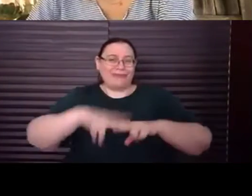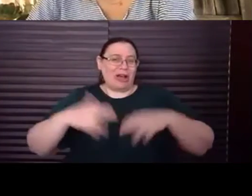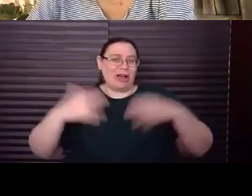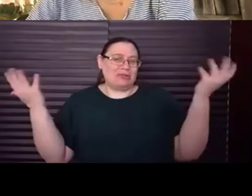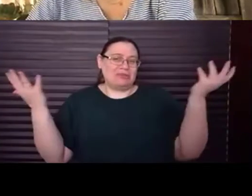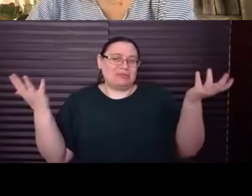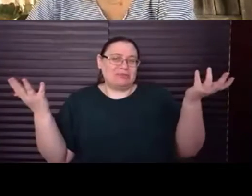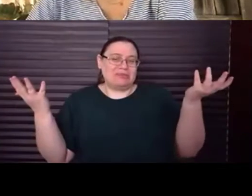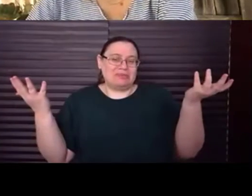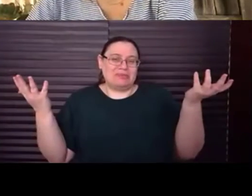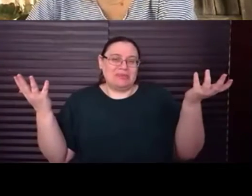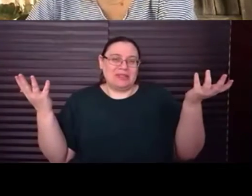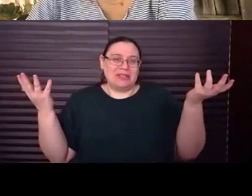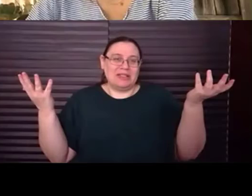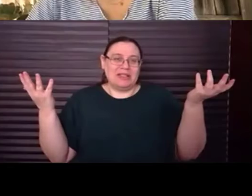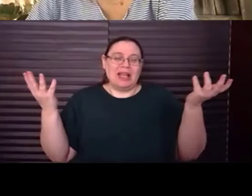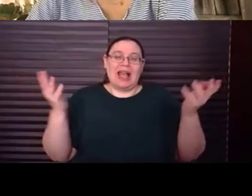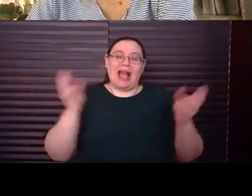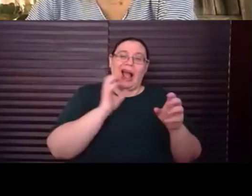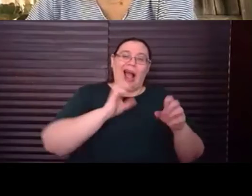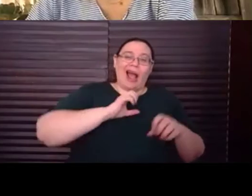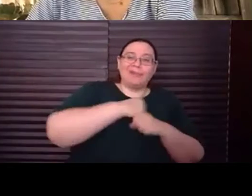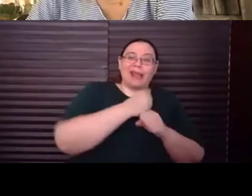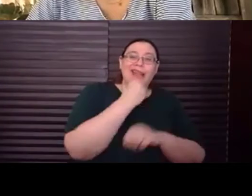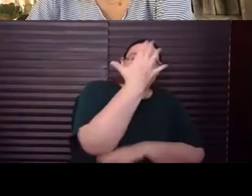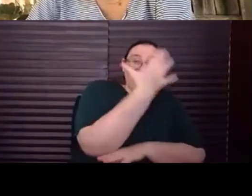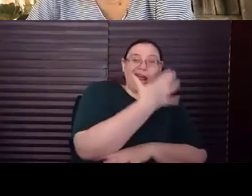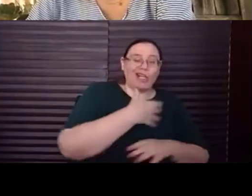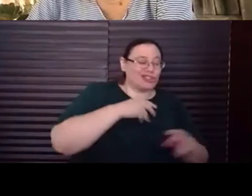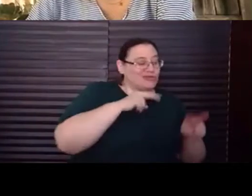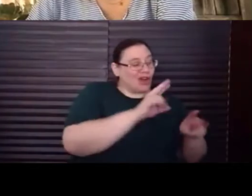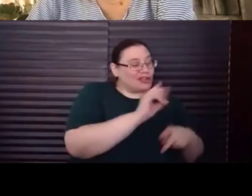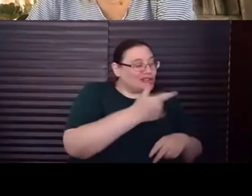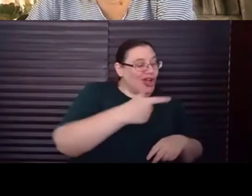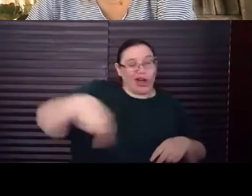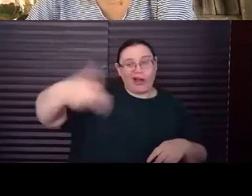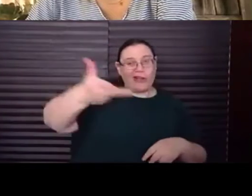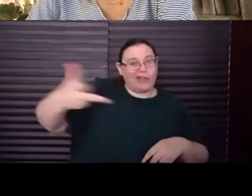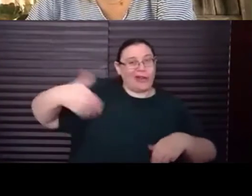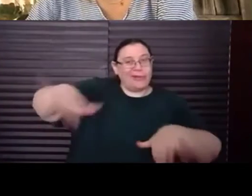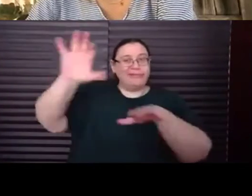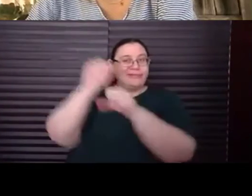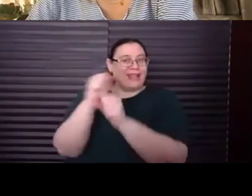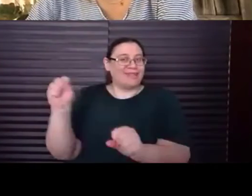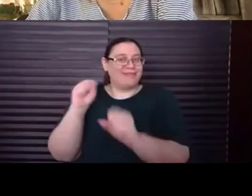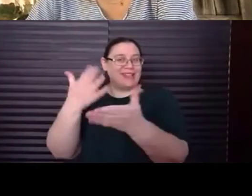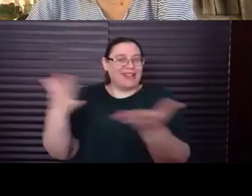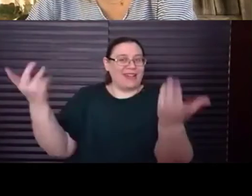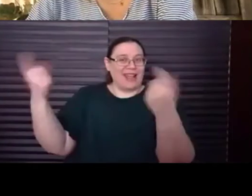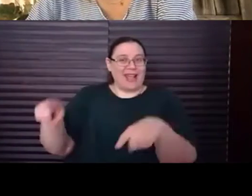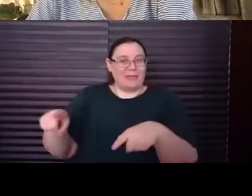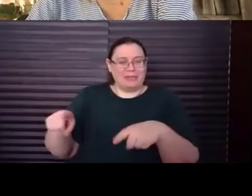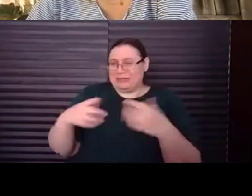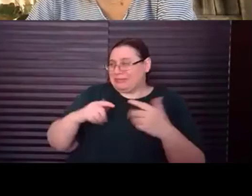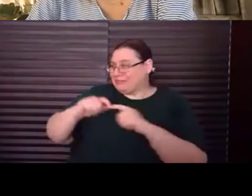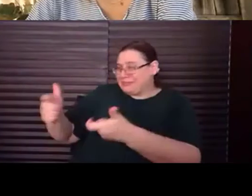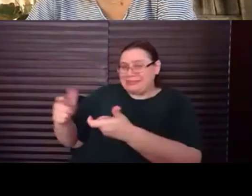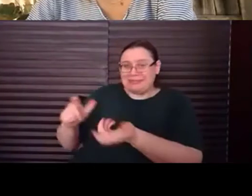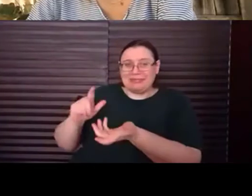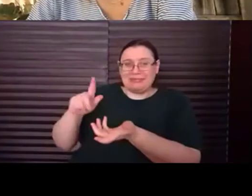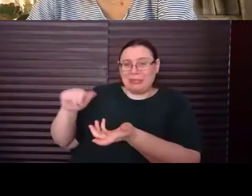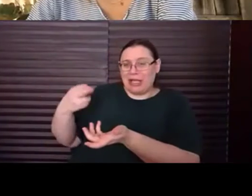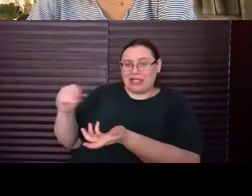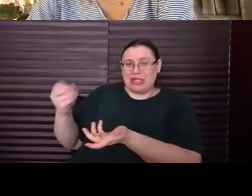and I made lunch and watched the dogs, and they were making magic out there. And I don't know. You want to say